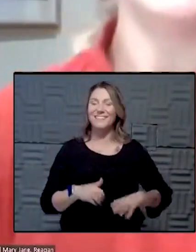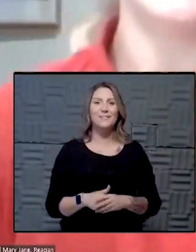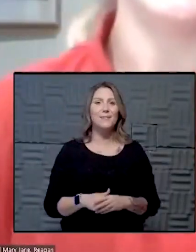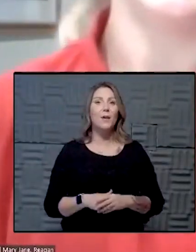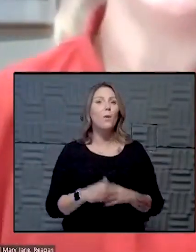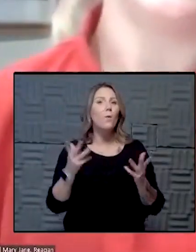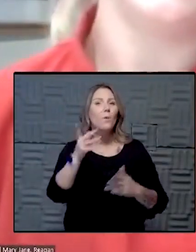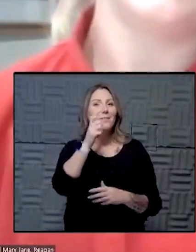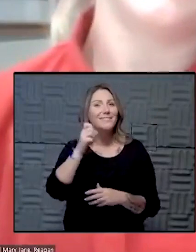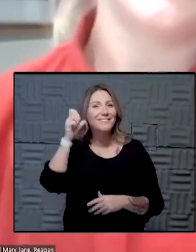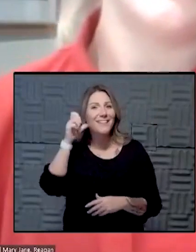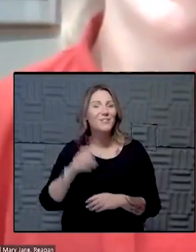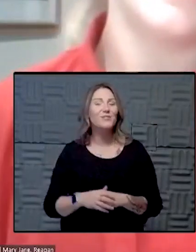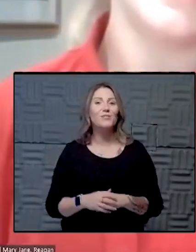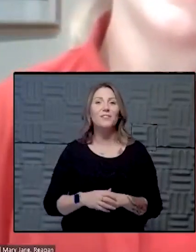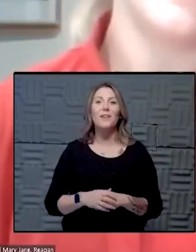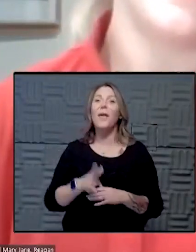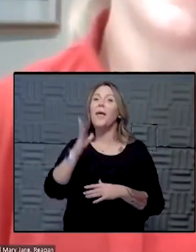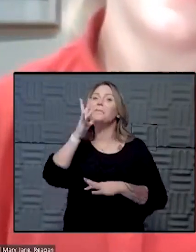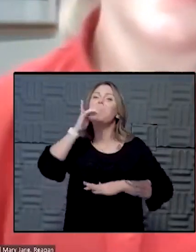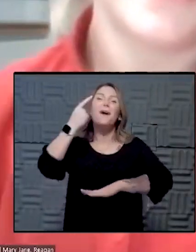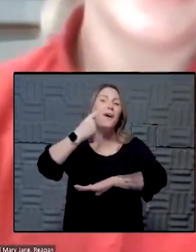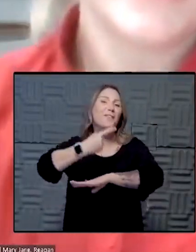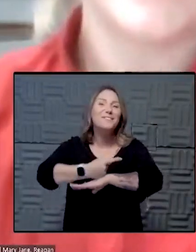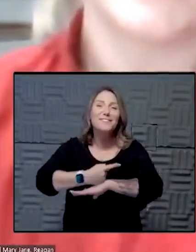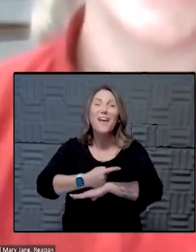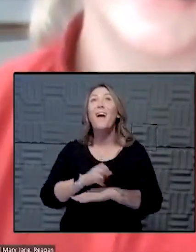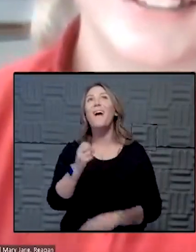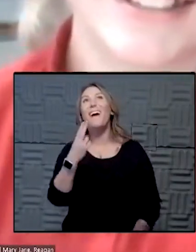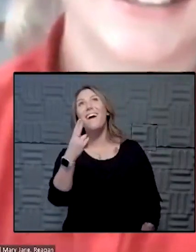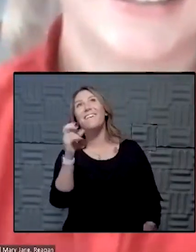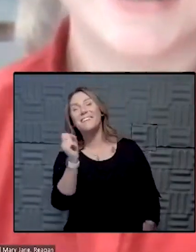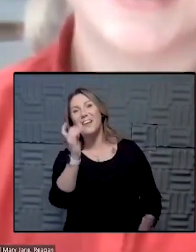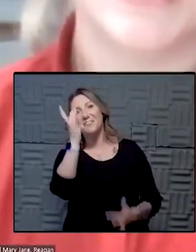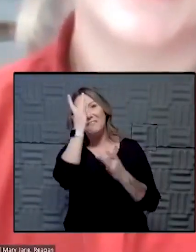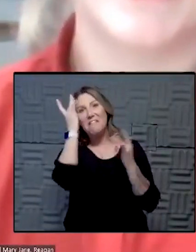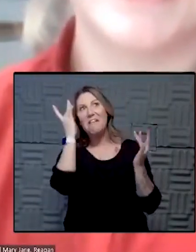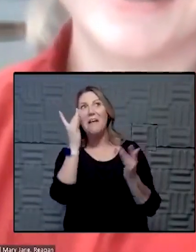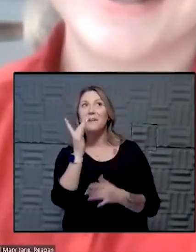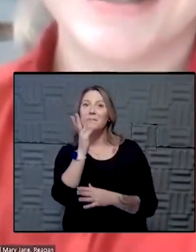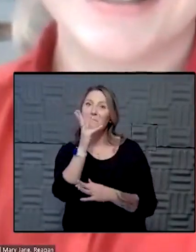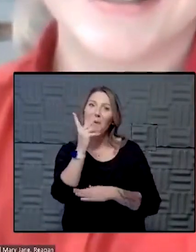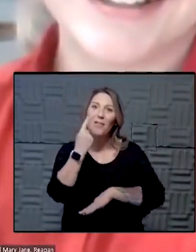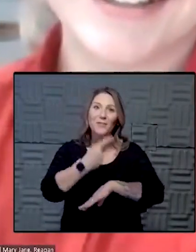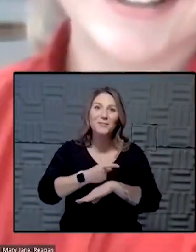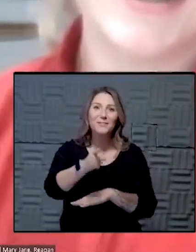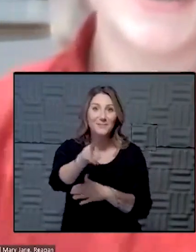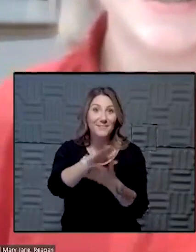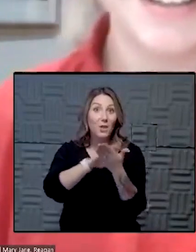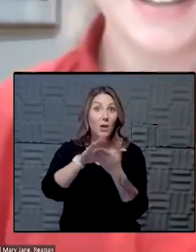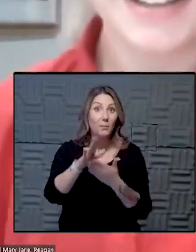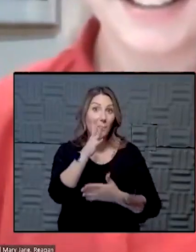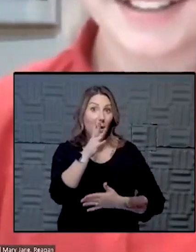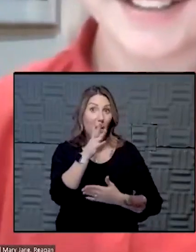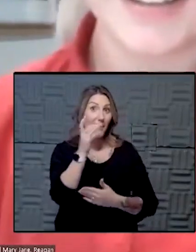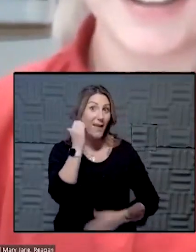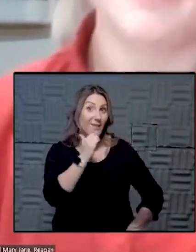was yesterday? I forgot. Mother's Day. Oh, yeah, Mother's Day. That's right. Well, I'm glad you were nice. Are you nice to your moms every